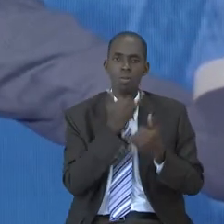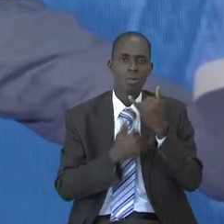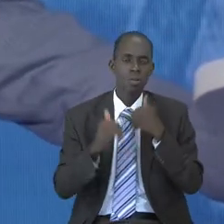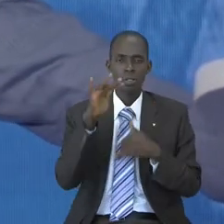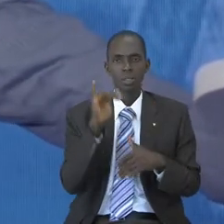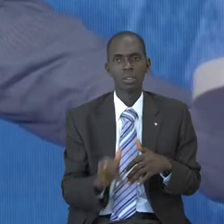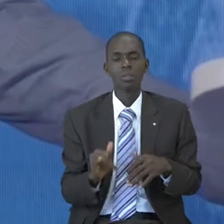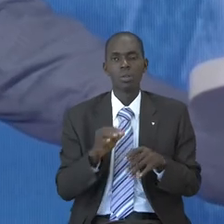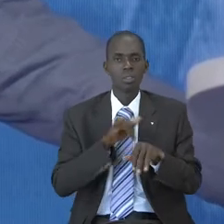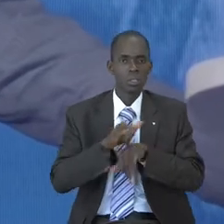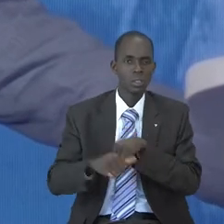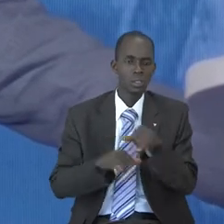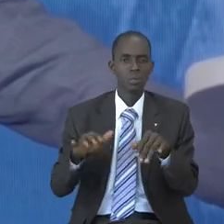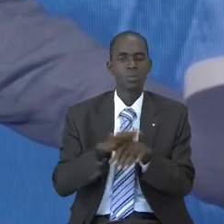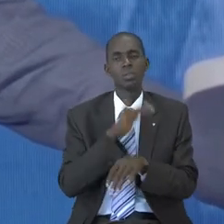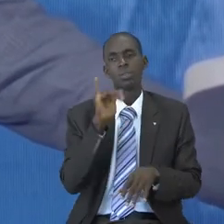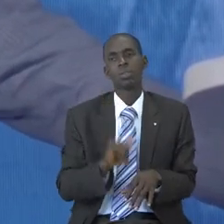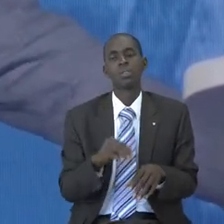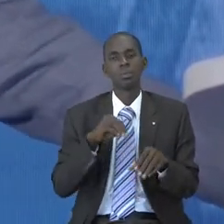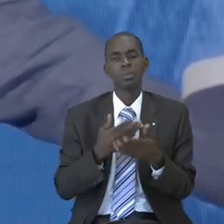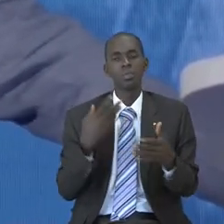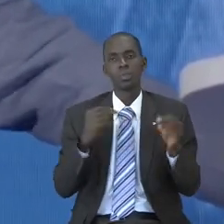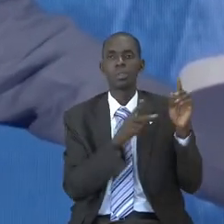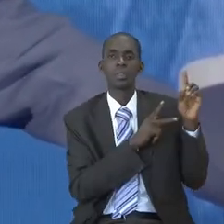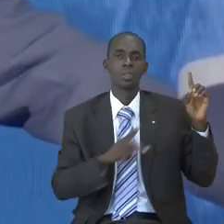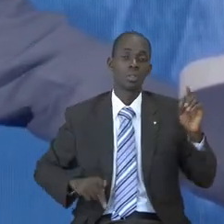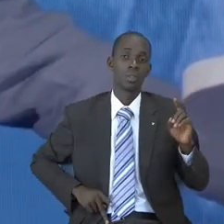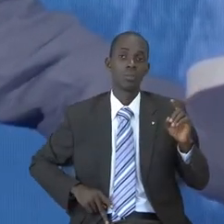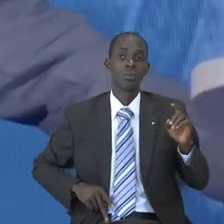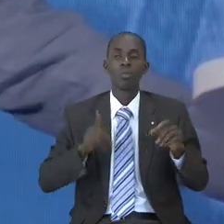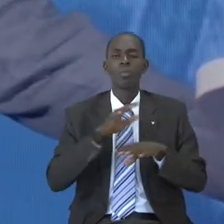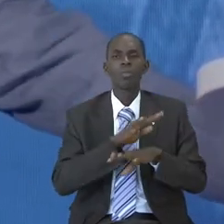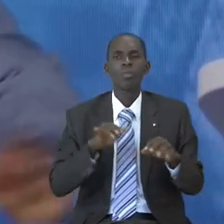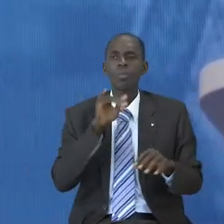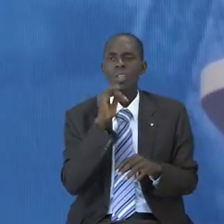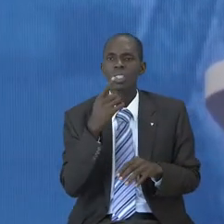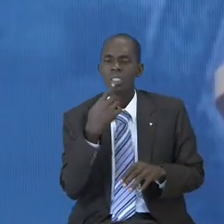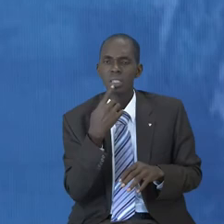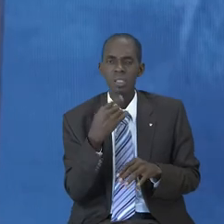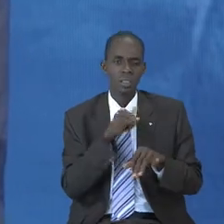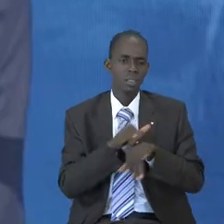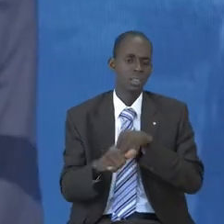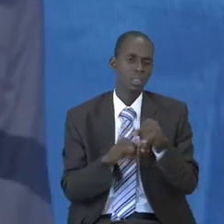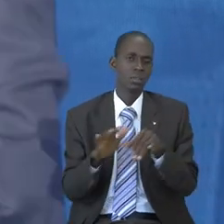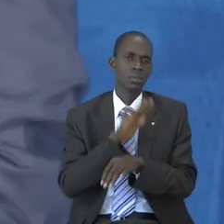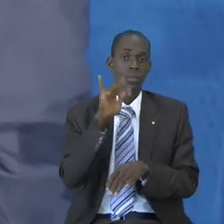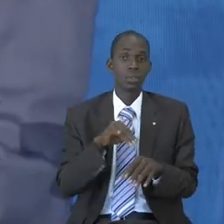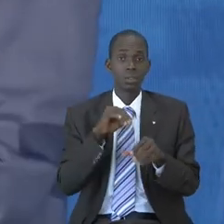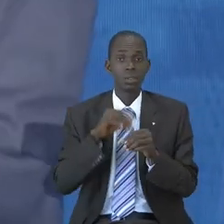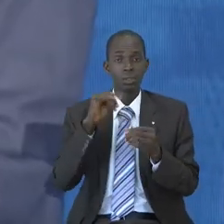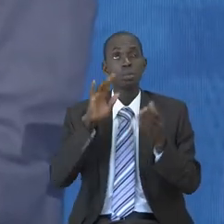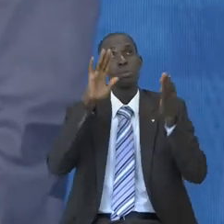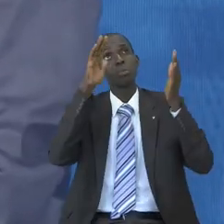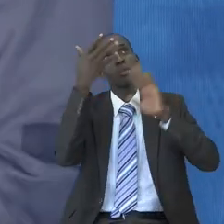court deceitfully. You do not speak deceitfully in the presence of